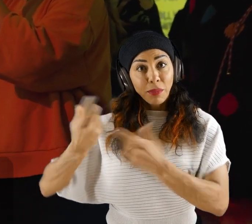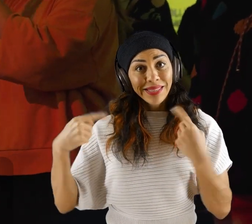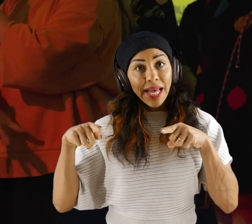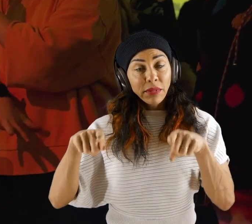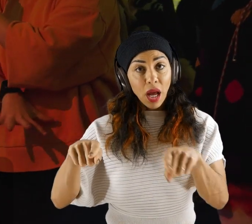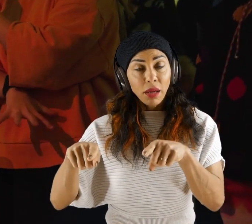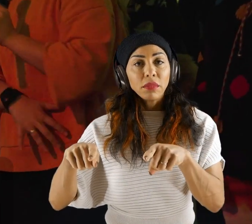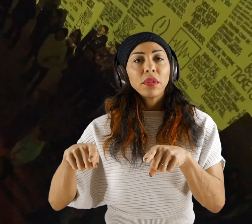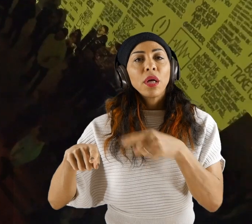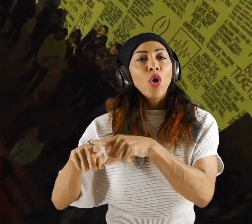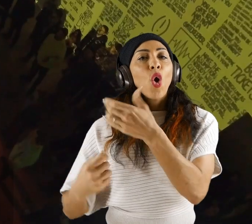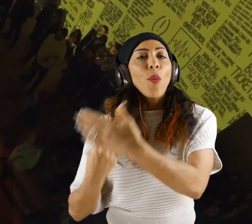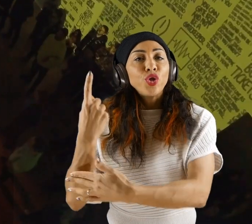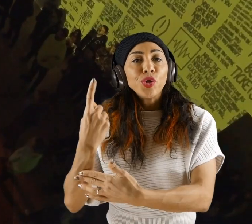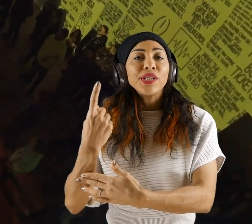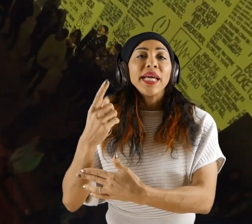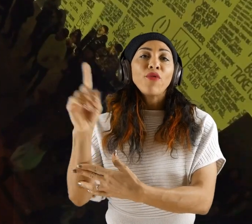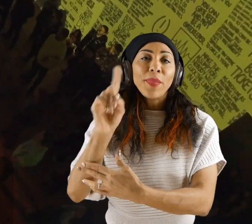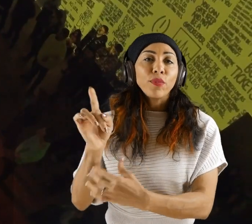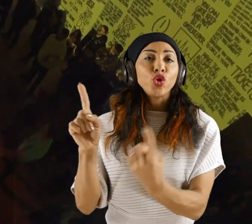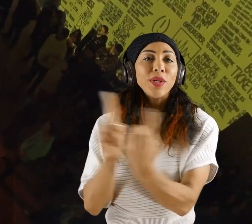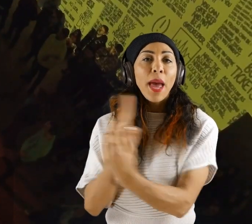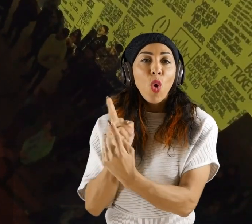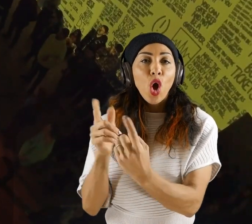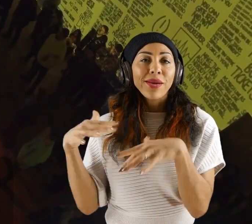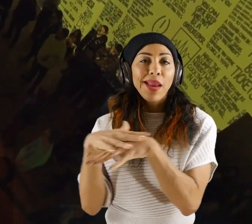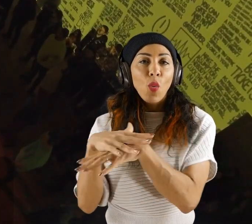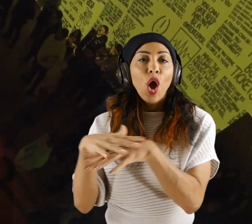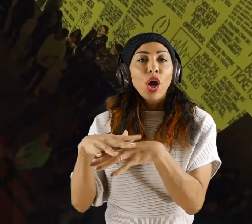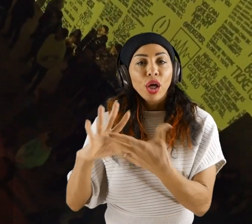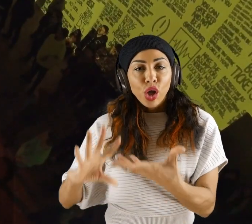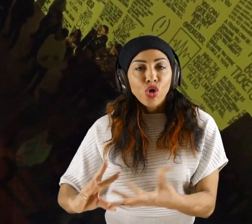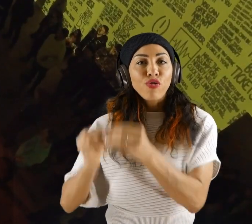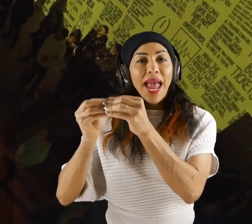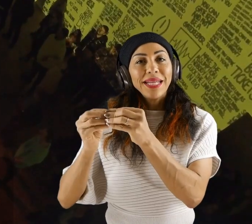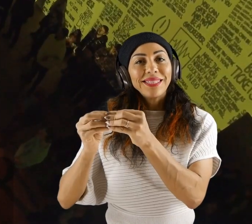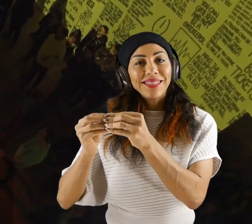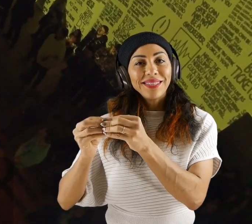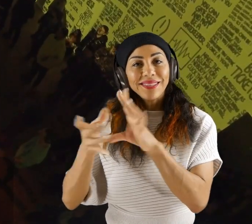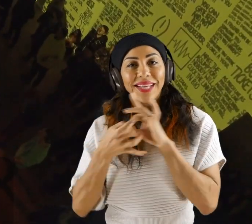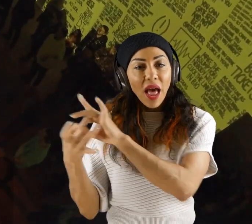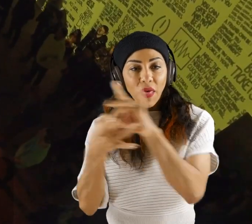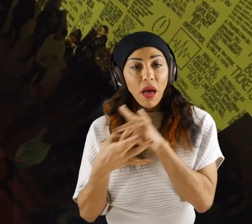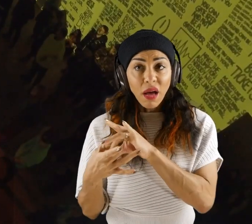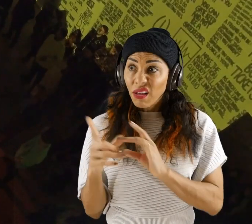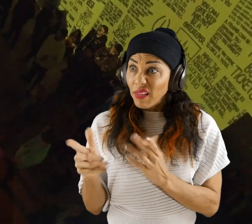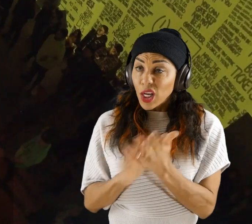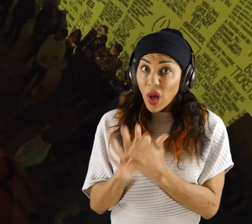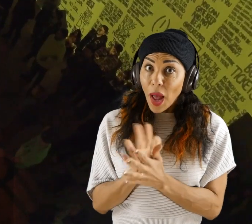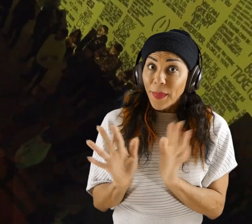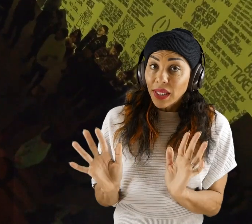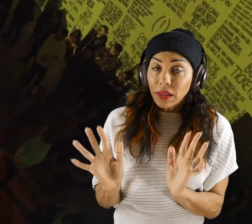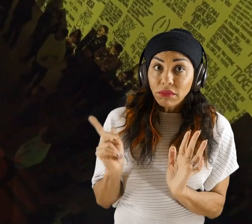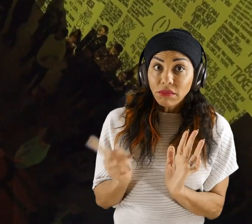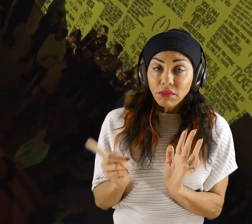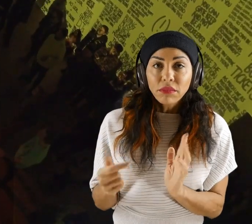together? Yeah, that's the point. When I was saying about kind of joking about being a village idiot, I think one of the squares that's not in